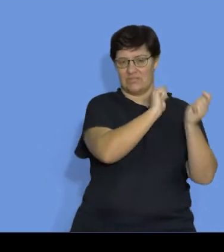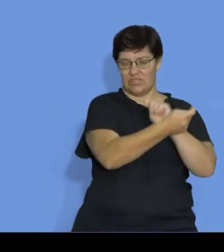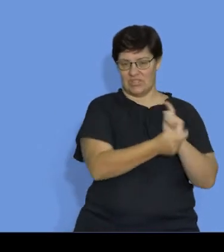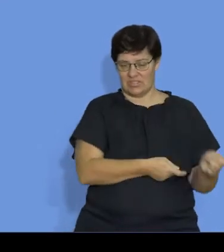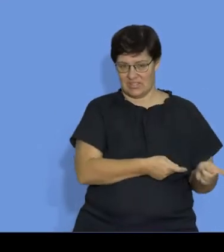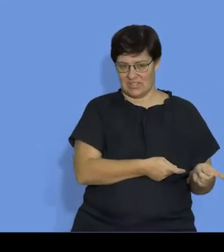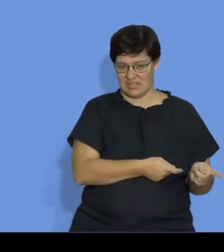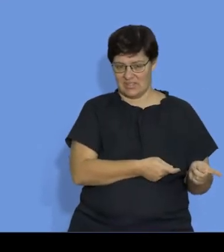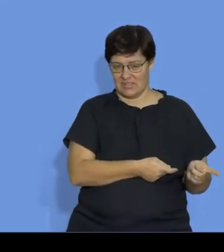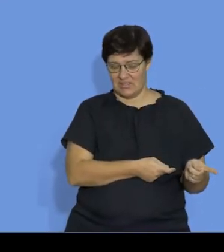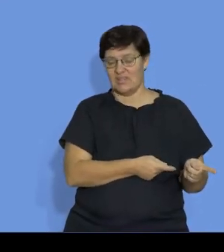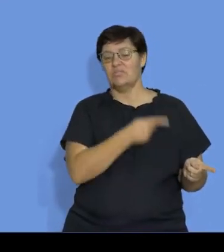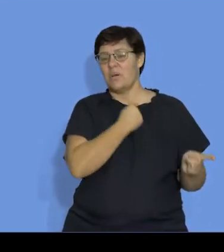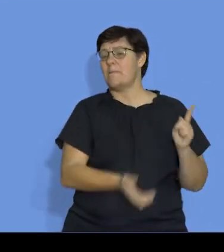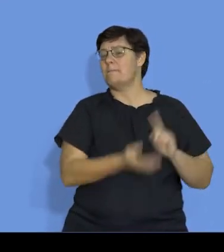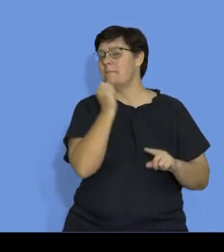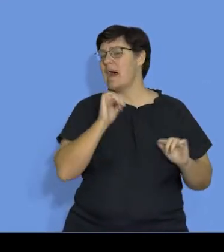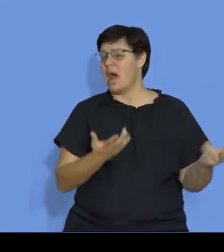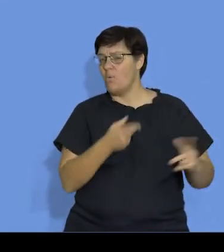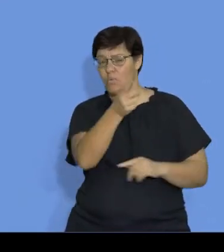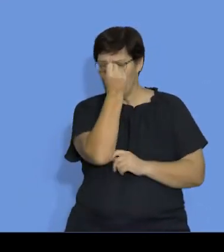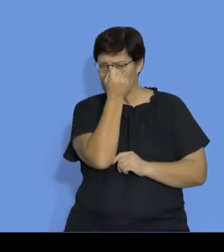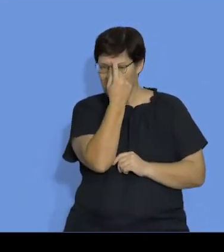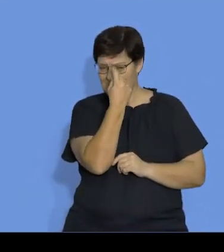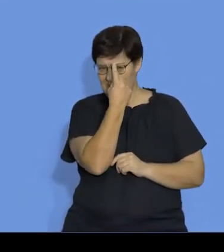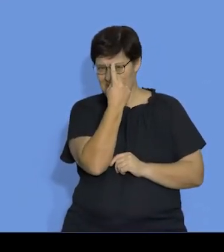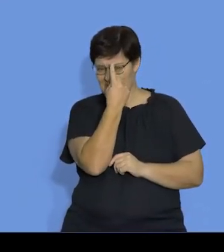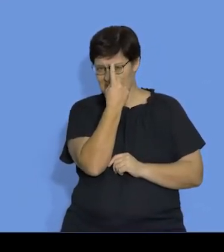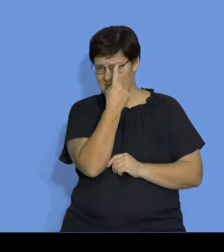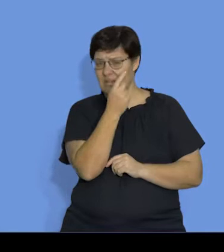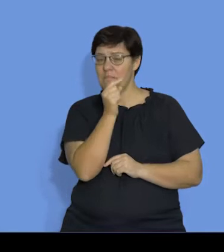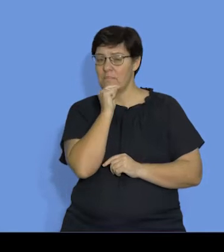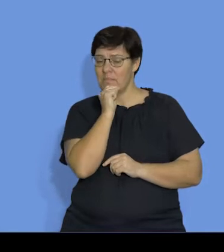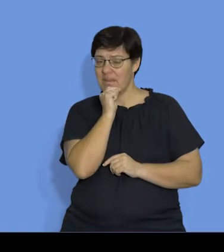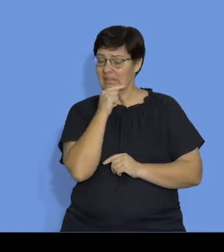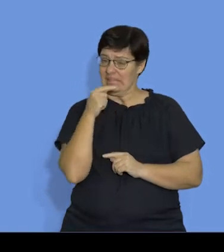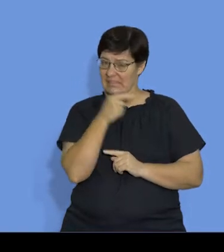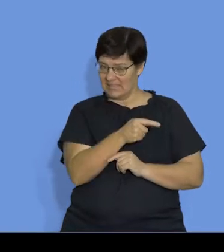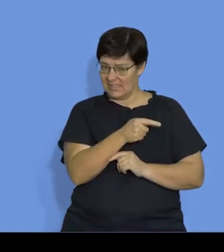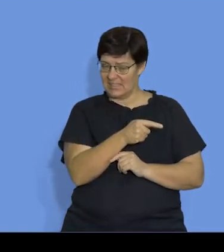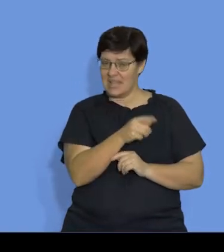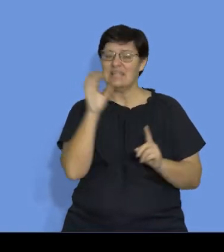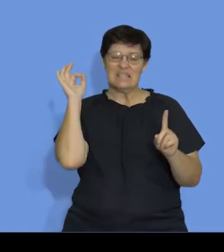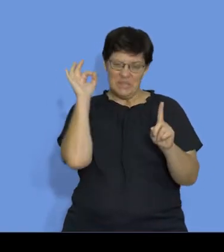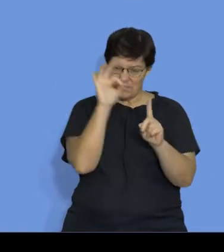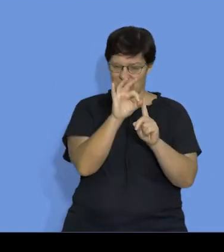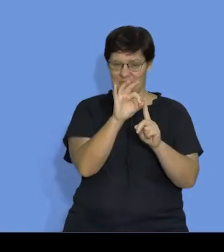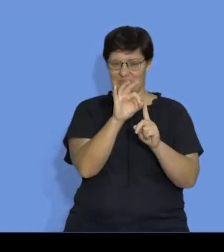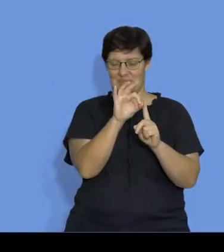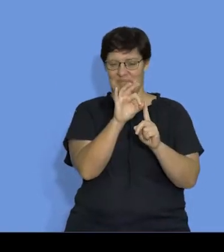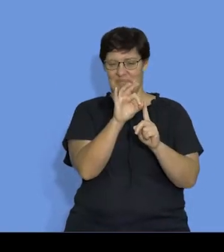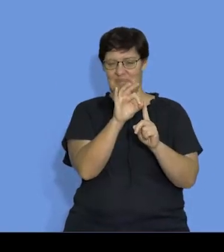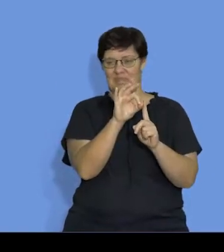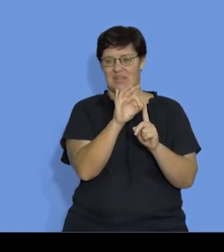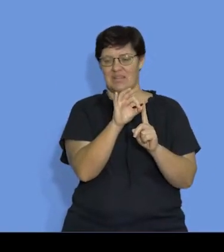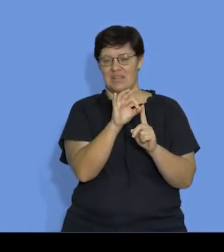arrive at that, we actually need to understand our stuff, that the reducing agent is a specific type of a species or